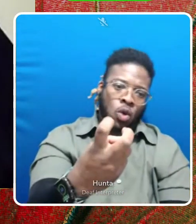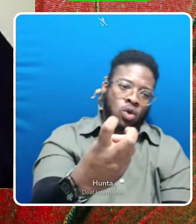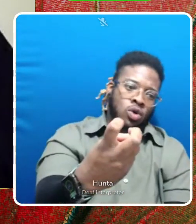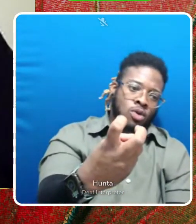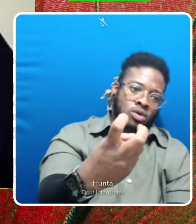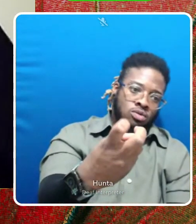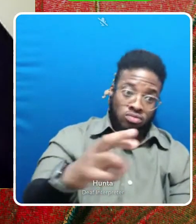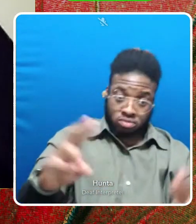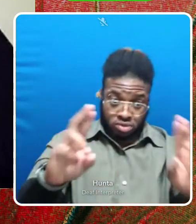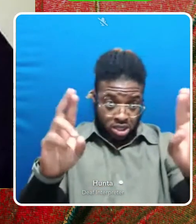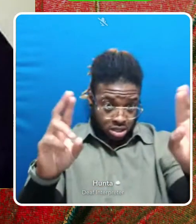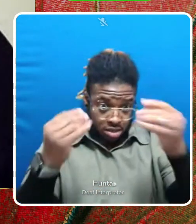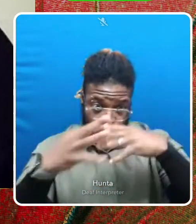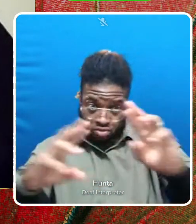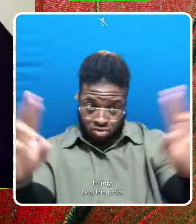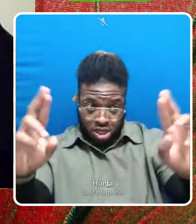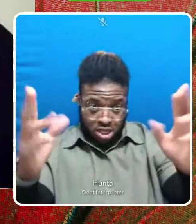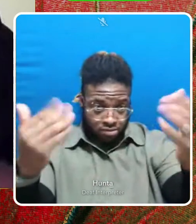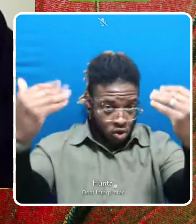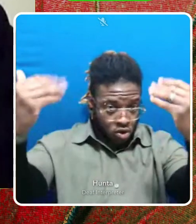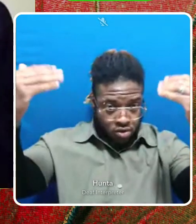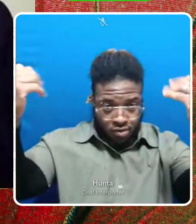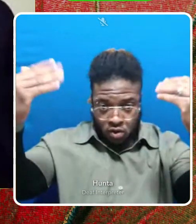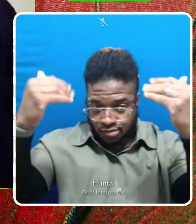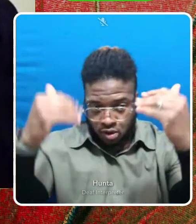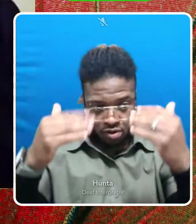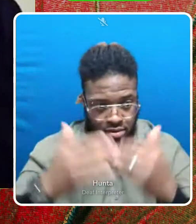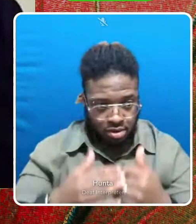on, take the stage.